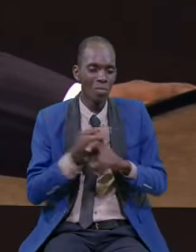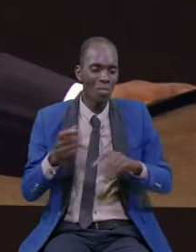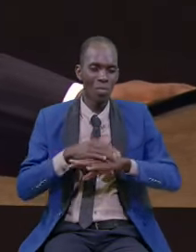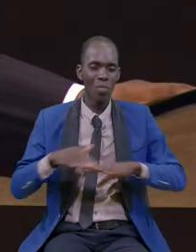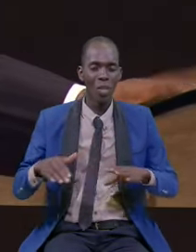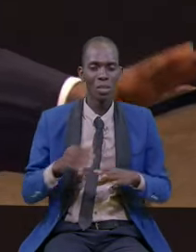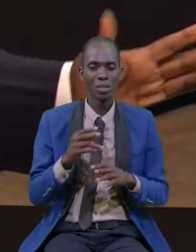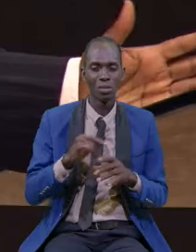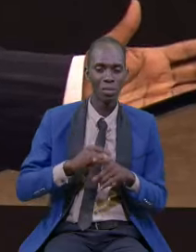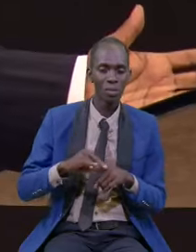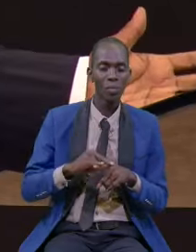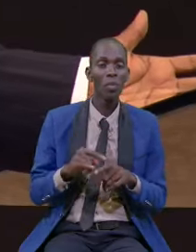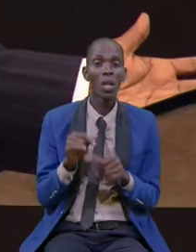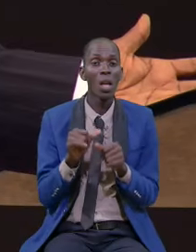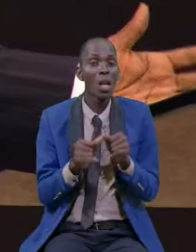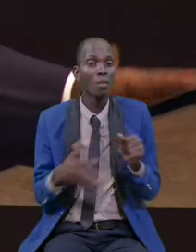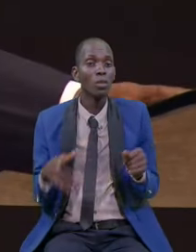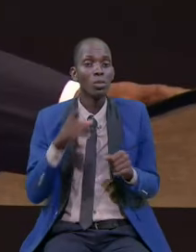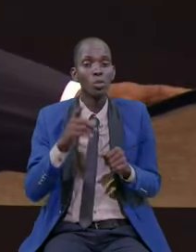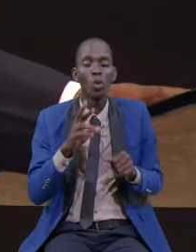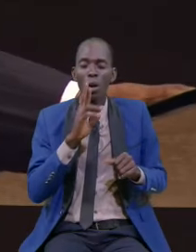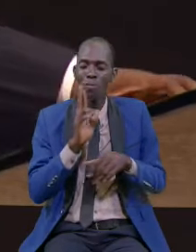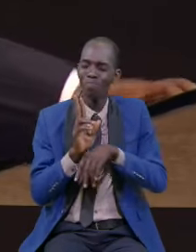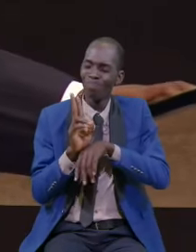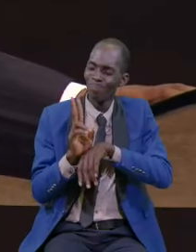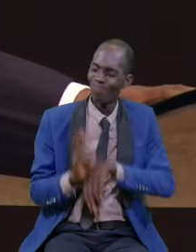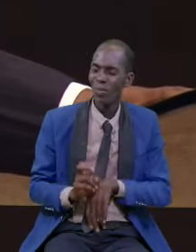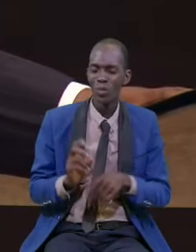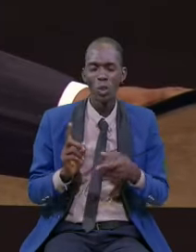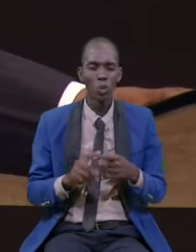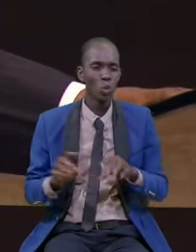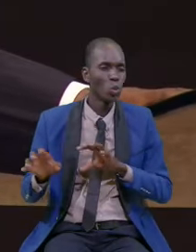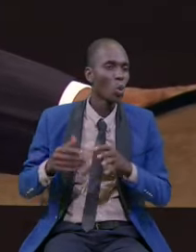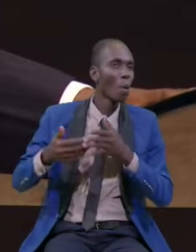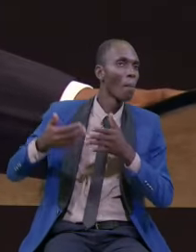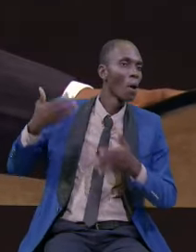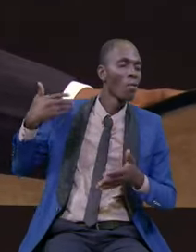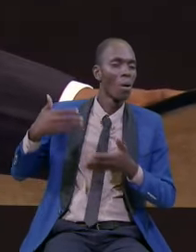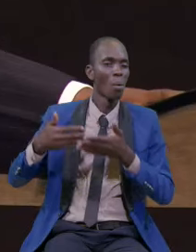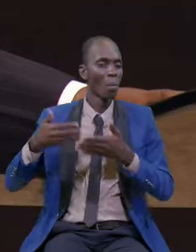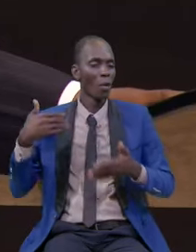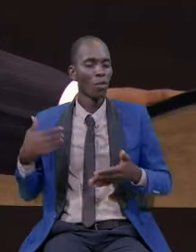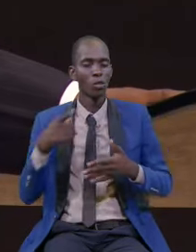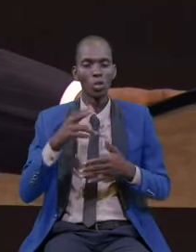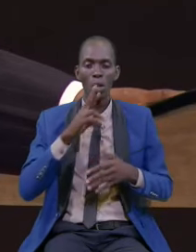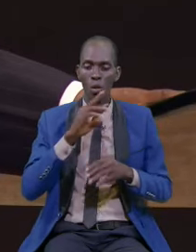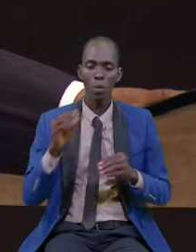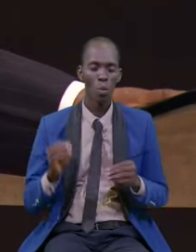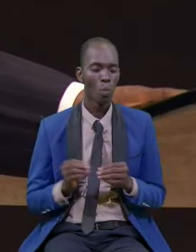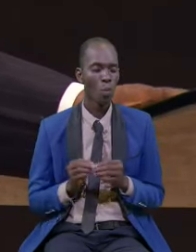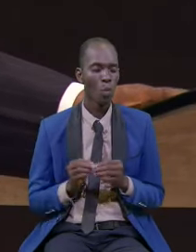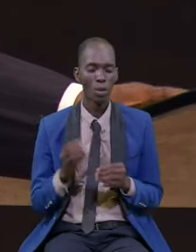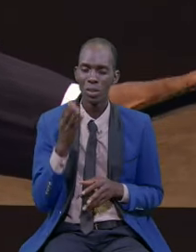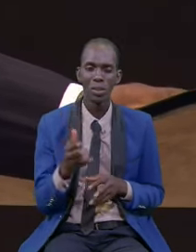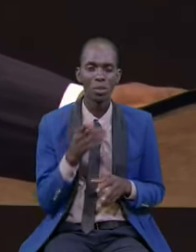used to before, not having anything to do with them anymore, you are able to control yourself.